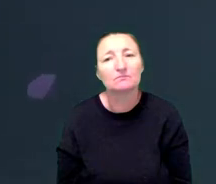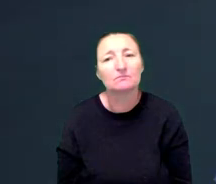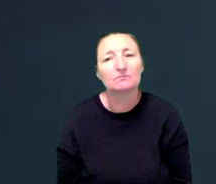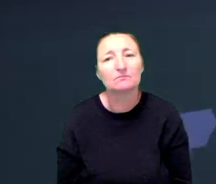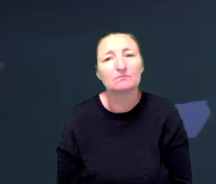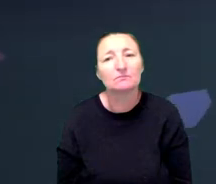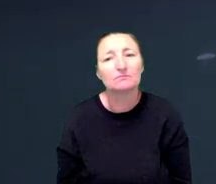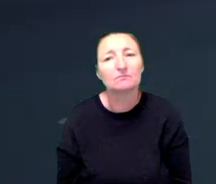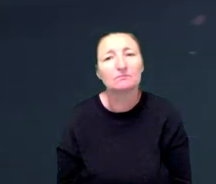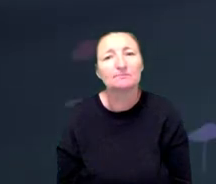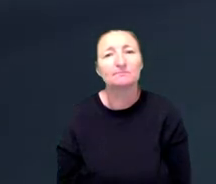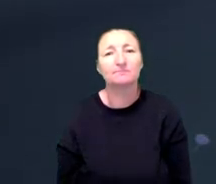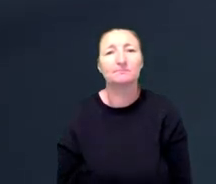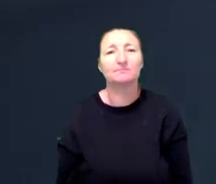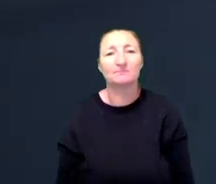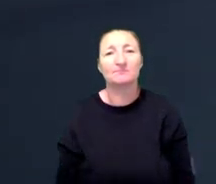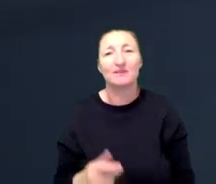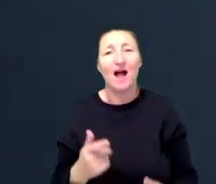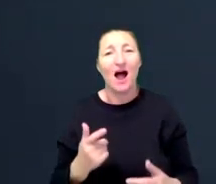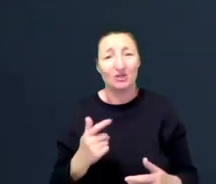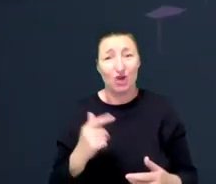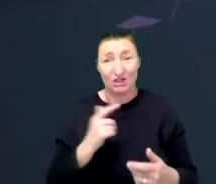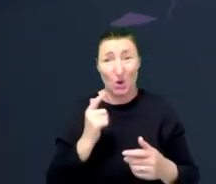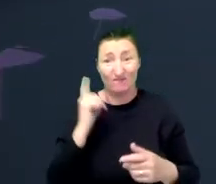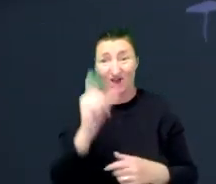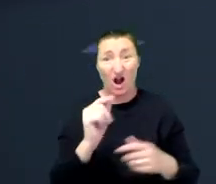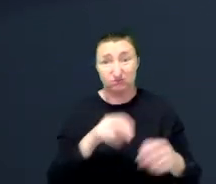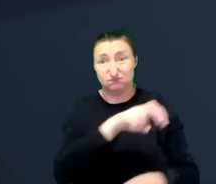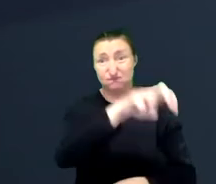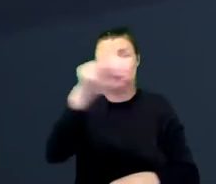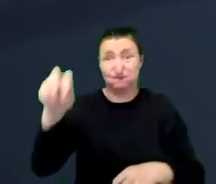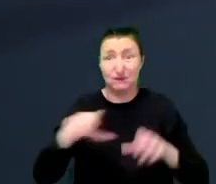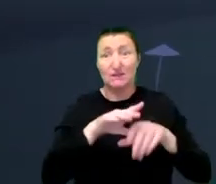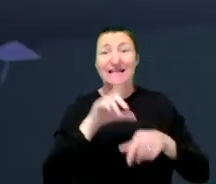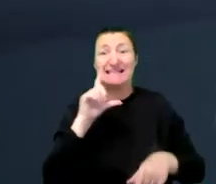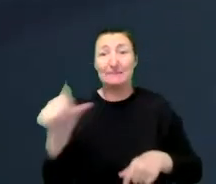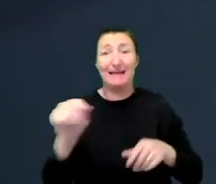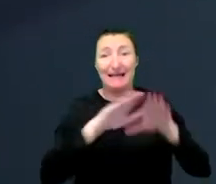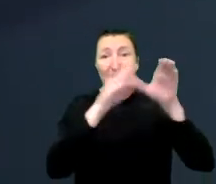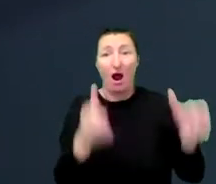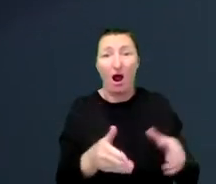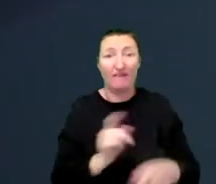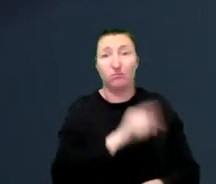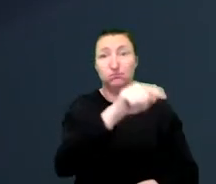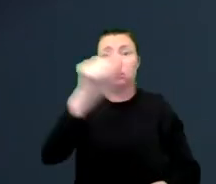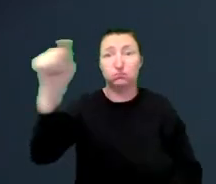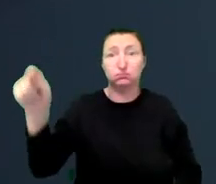But it would be funny to try and play this game really fast. Yeah, do a speed run version. Or like, yeah. Oh, that's a good one. Or that's, oh, wait, have we been there?